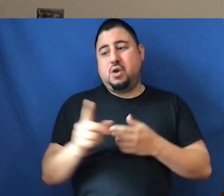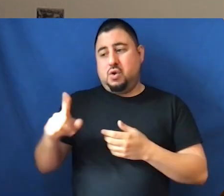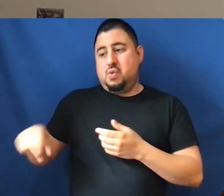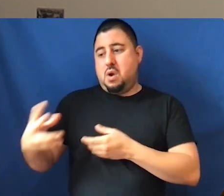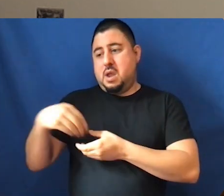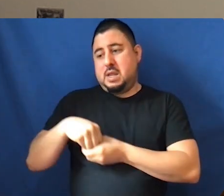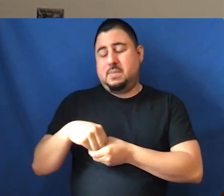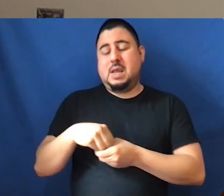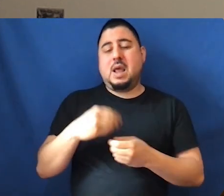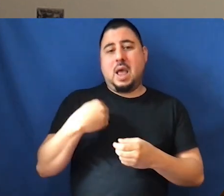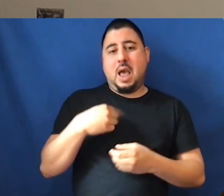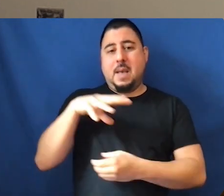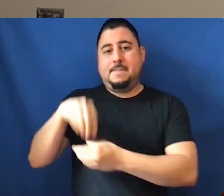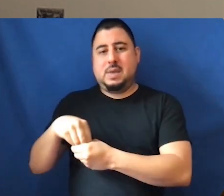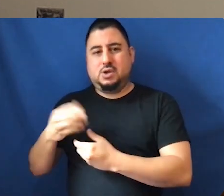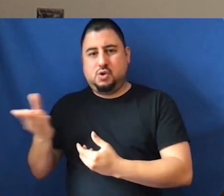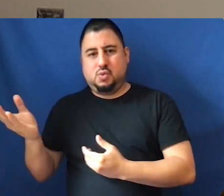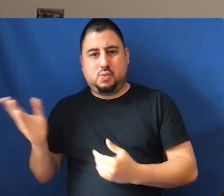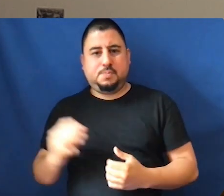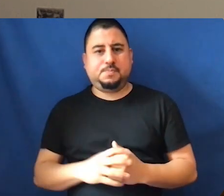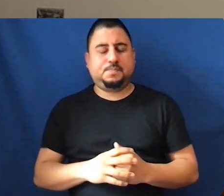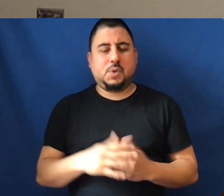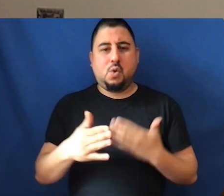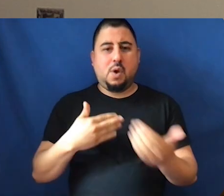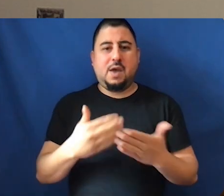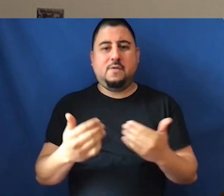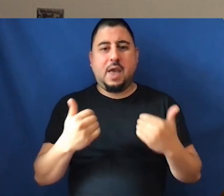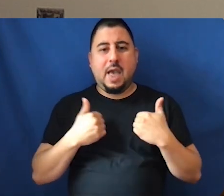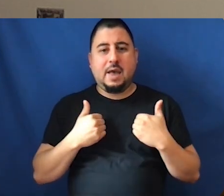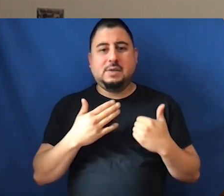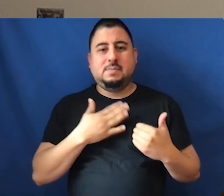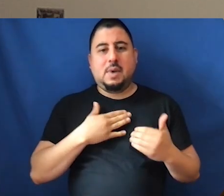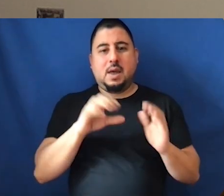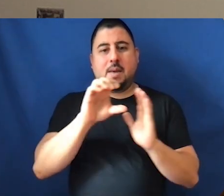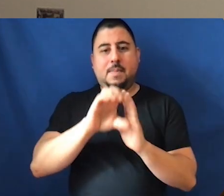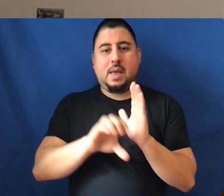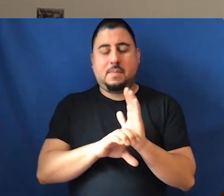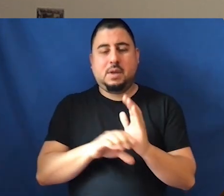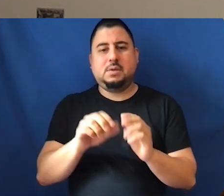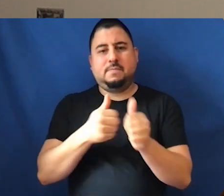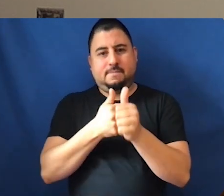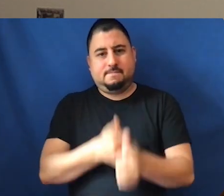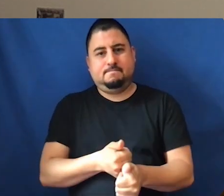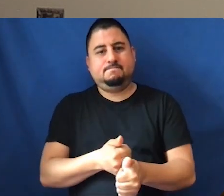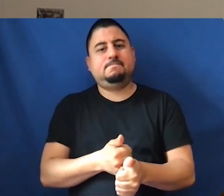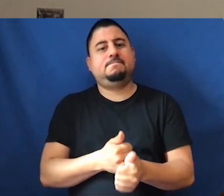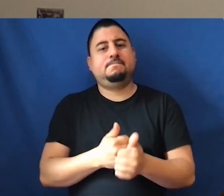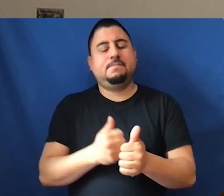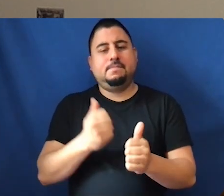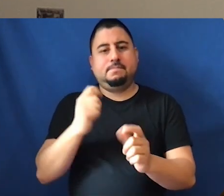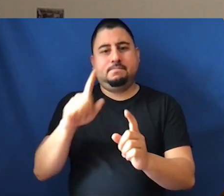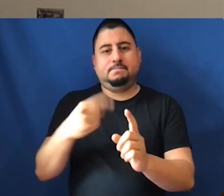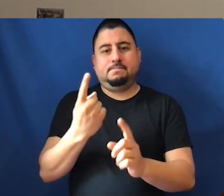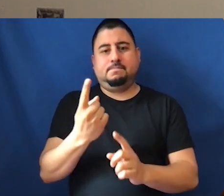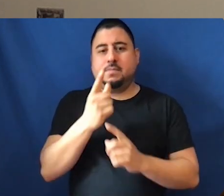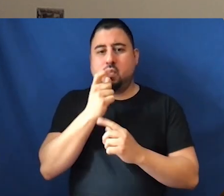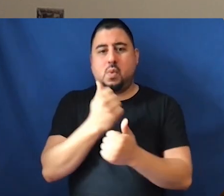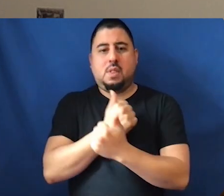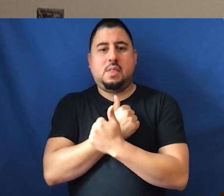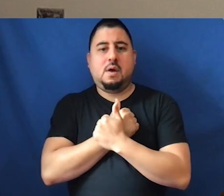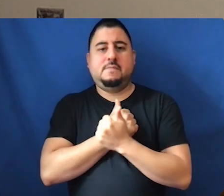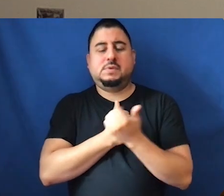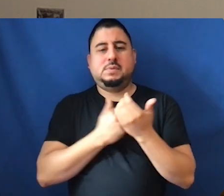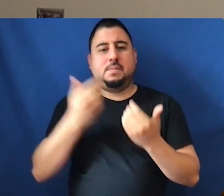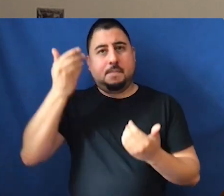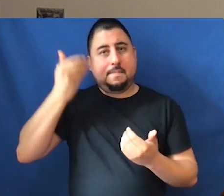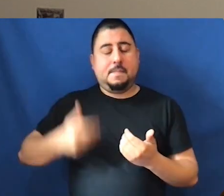me, and I in you. Whoever has my commandments and observes them is the one who loves me,